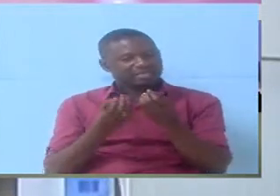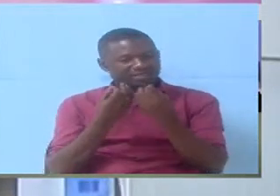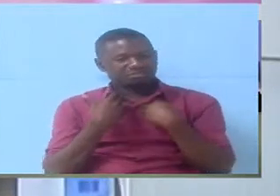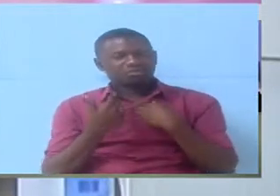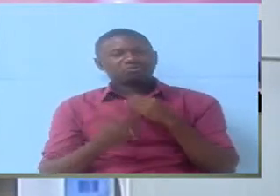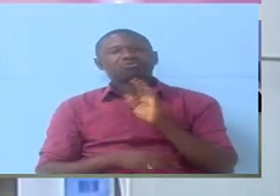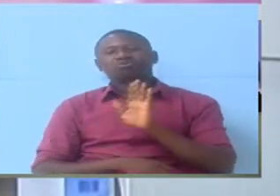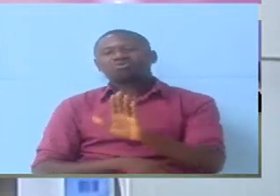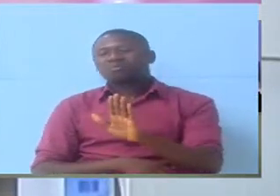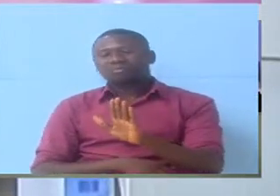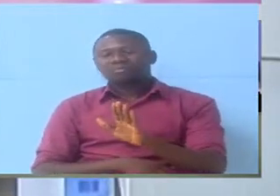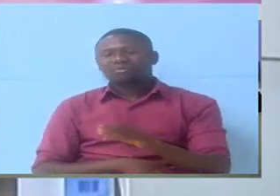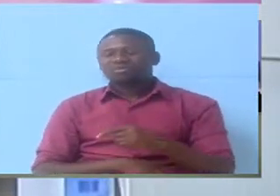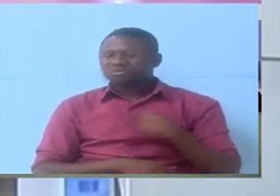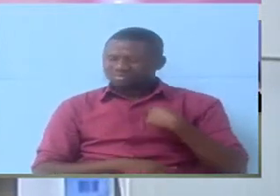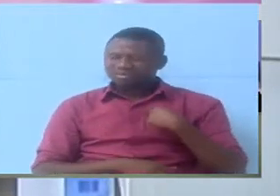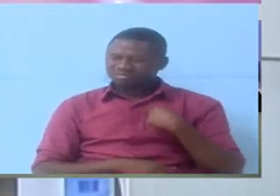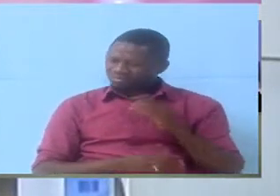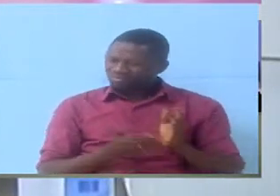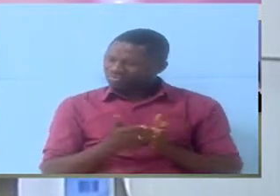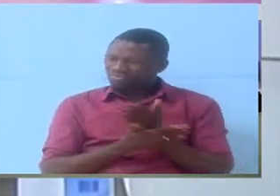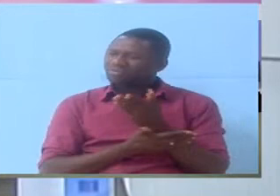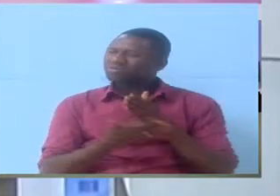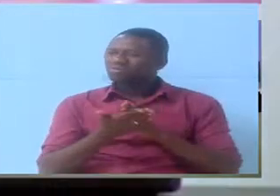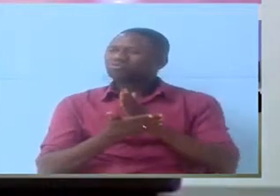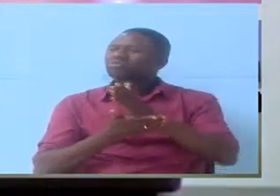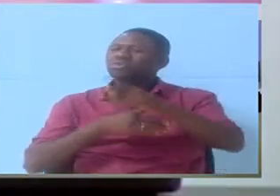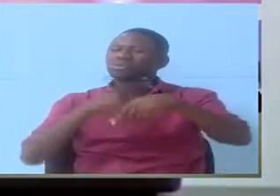So I was also going ahead. So,